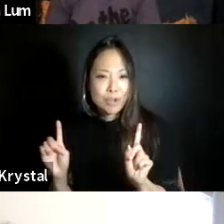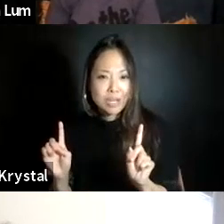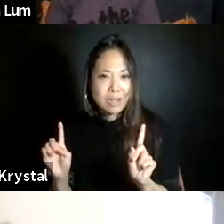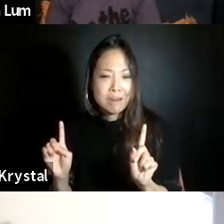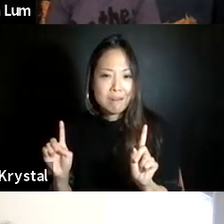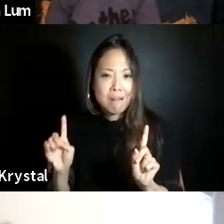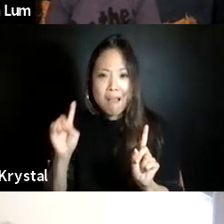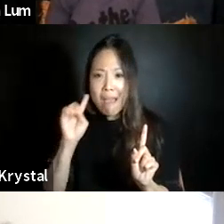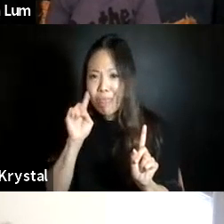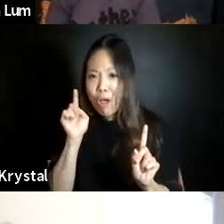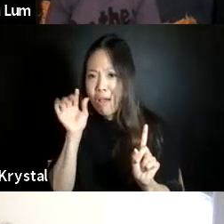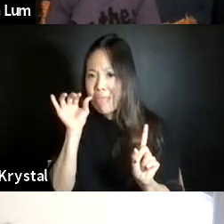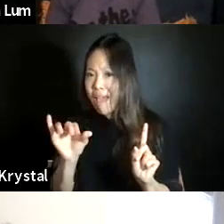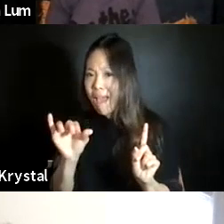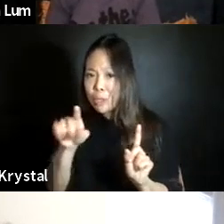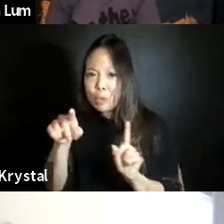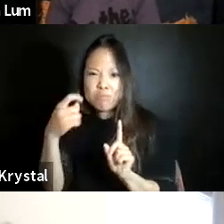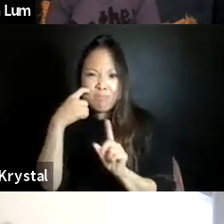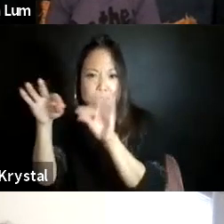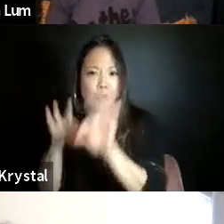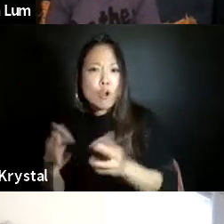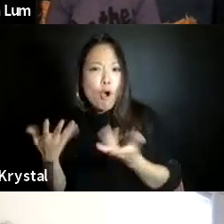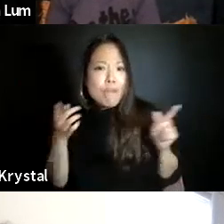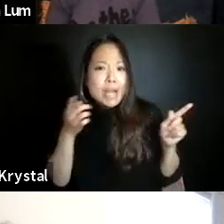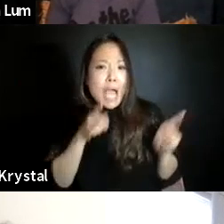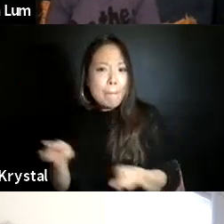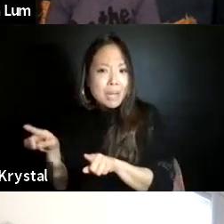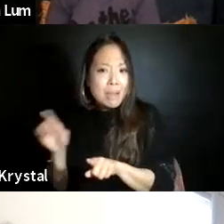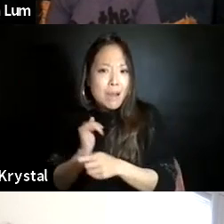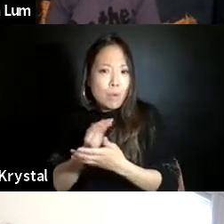happening. Can you just walk through that a little bit?